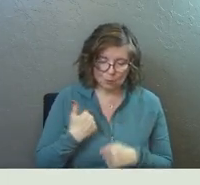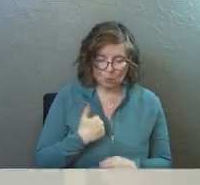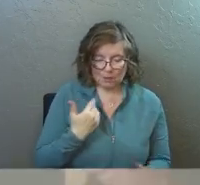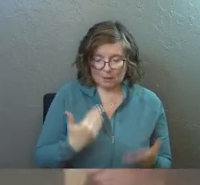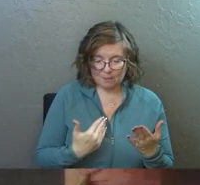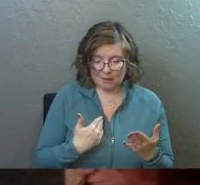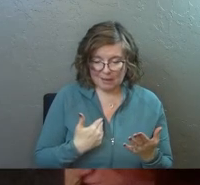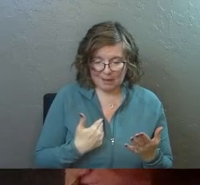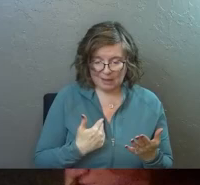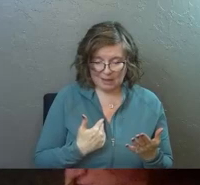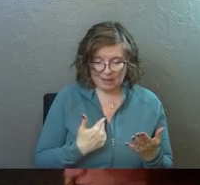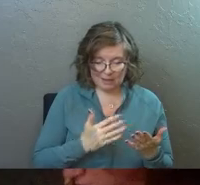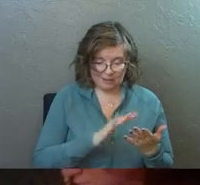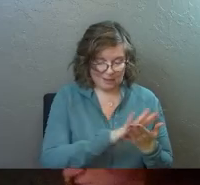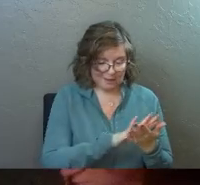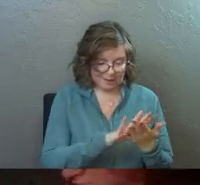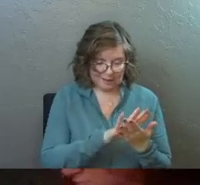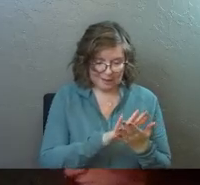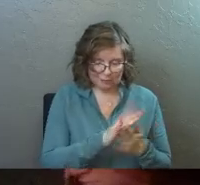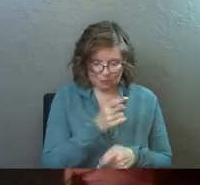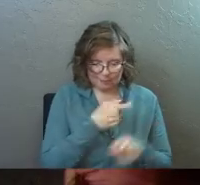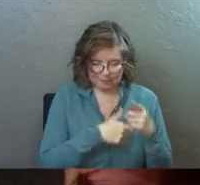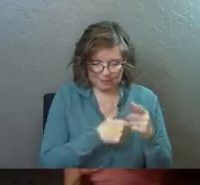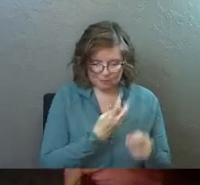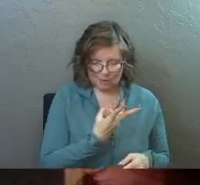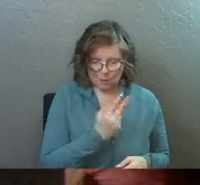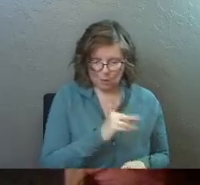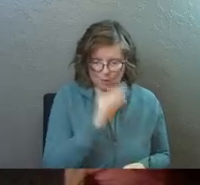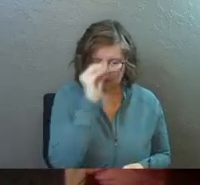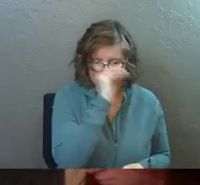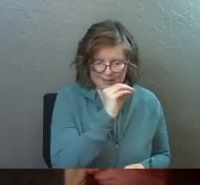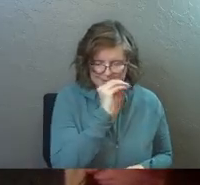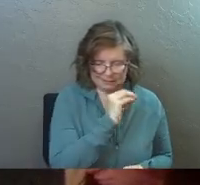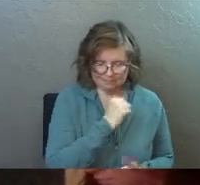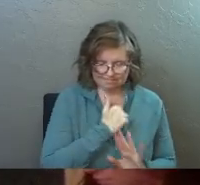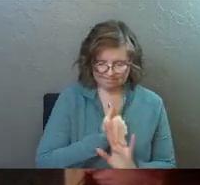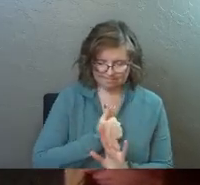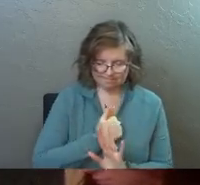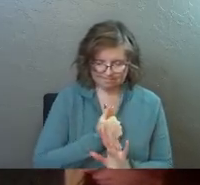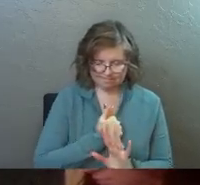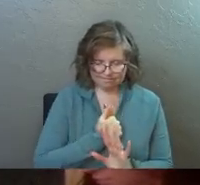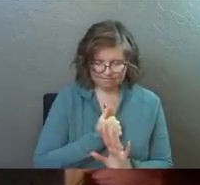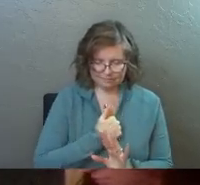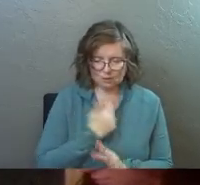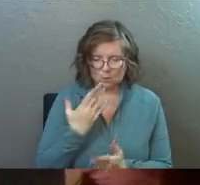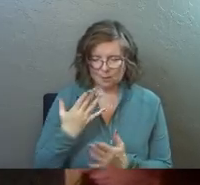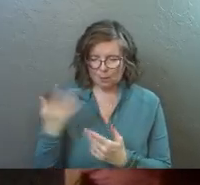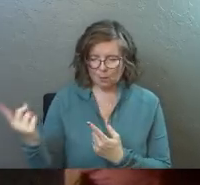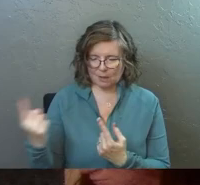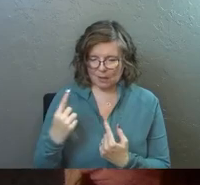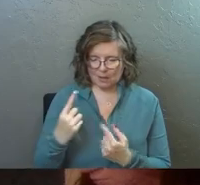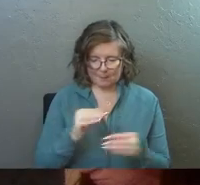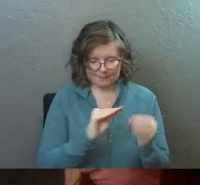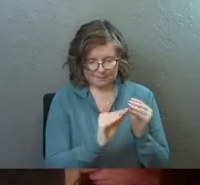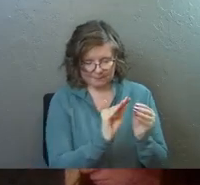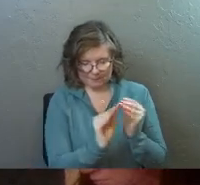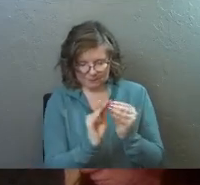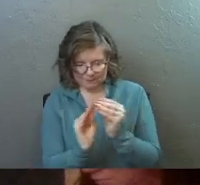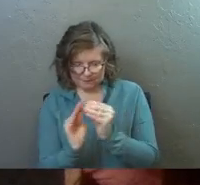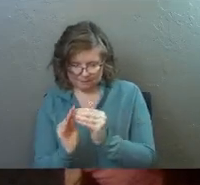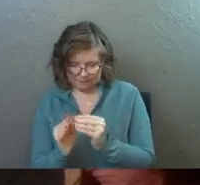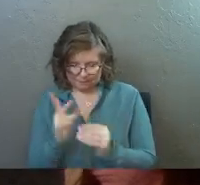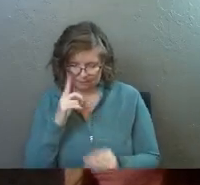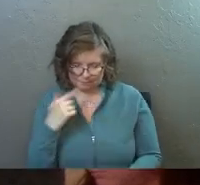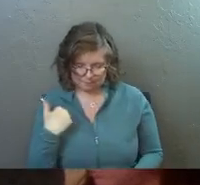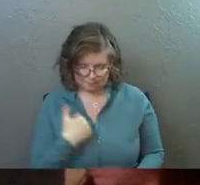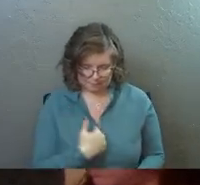we may have filled in some frames all on our own as we walked along with you. And God, you might want to come along and correct a few of those